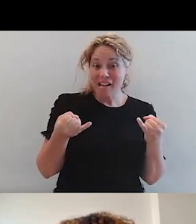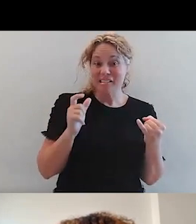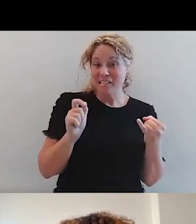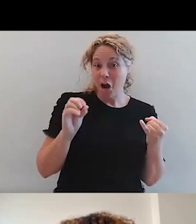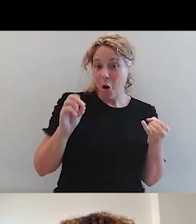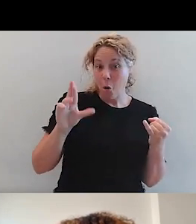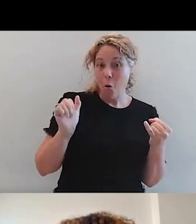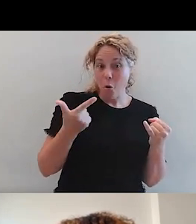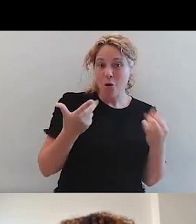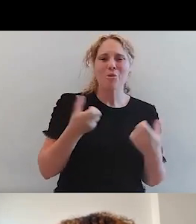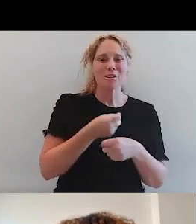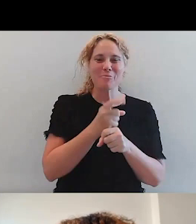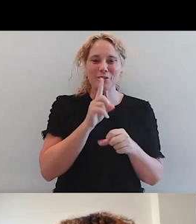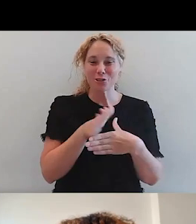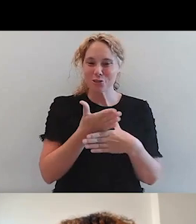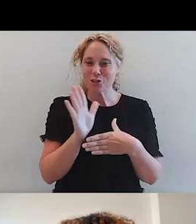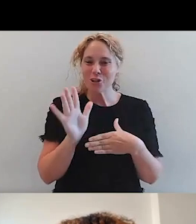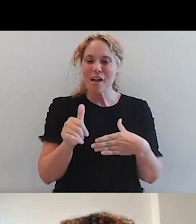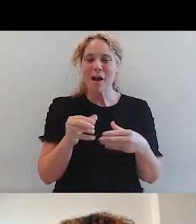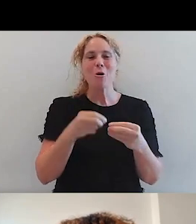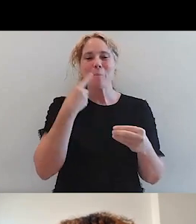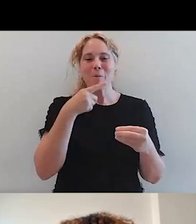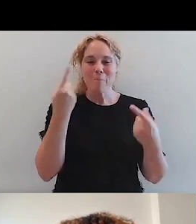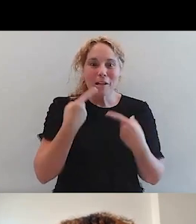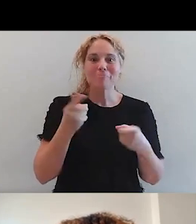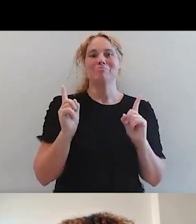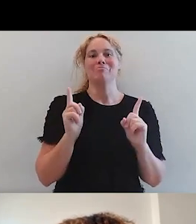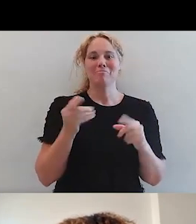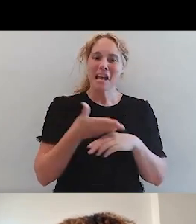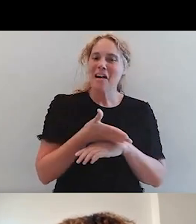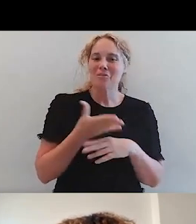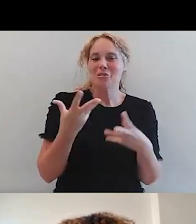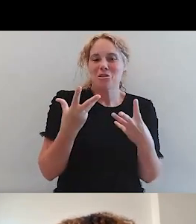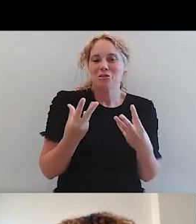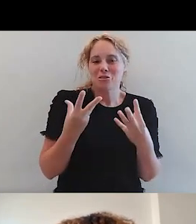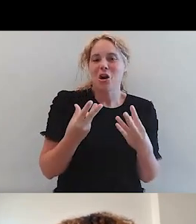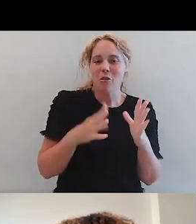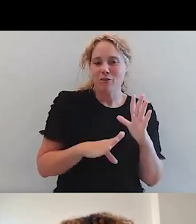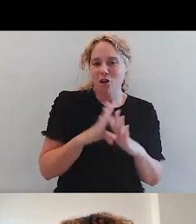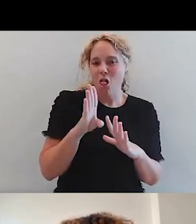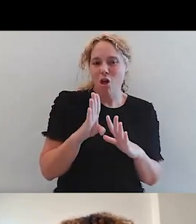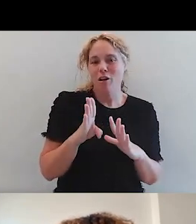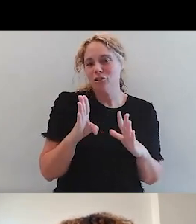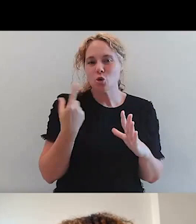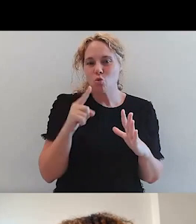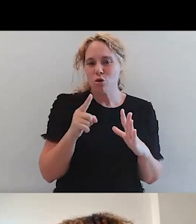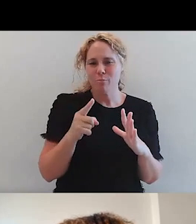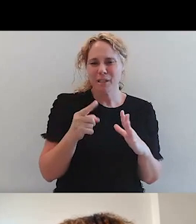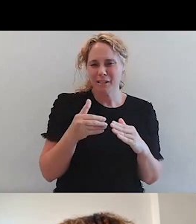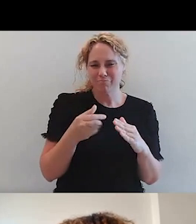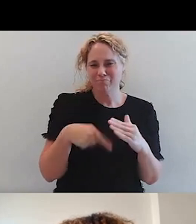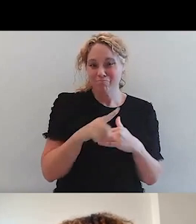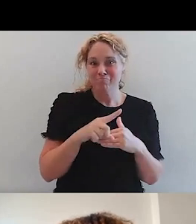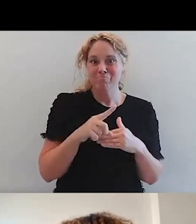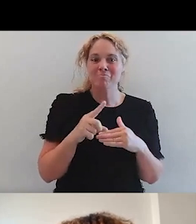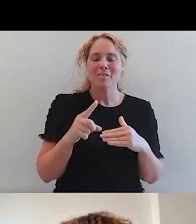988lifeline.org. So I just wanted to make sure to share that, and a more public announcement after the soft launch will be coming within the next week. So super